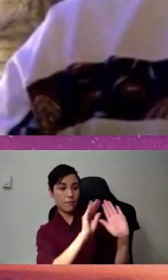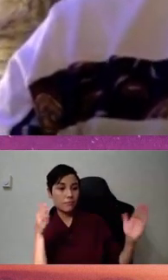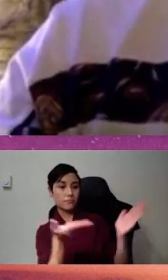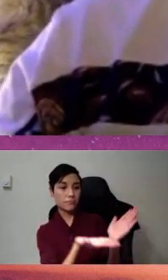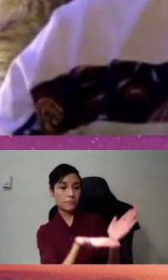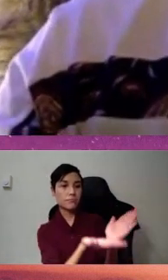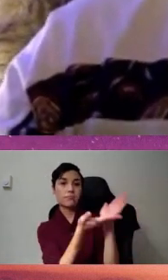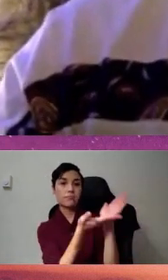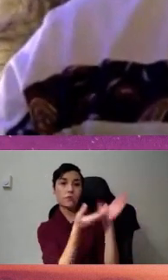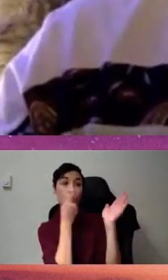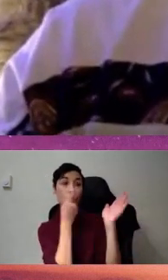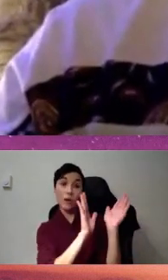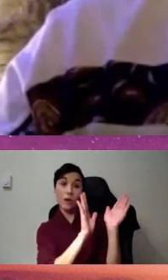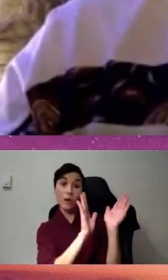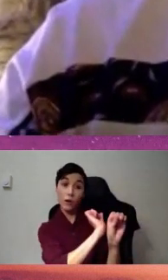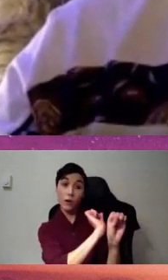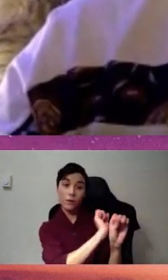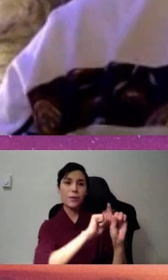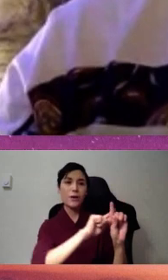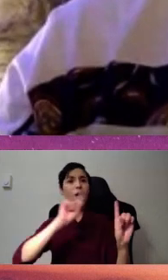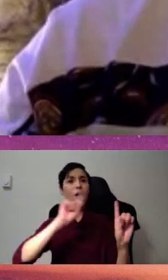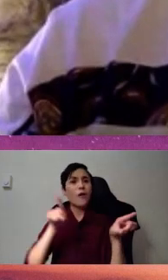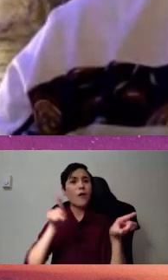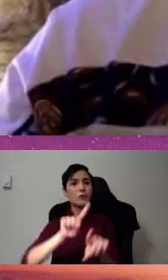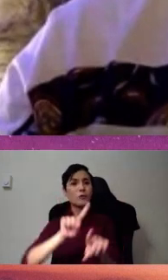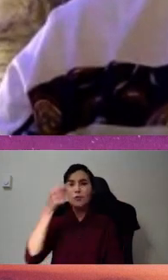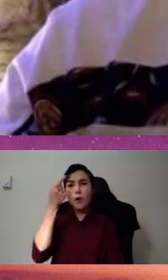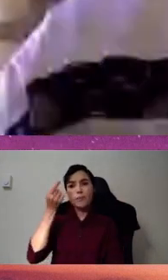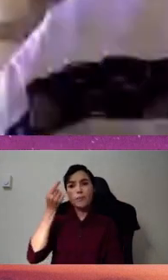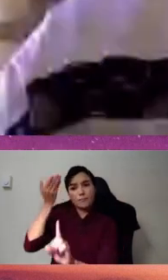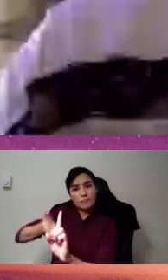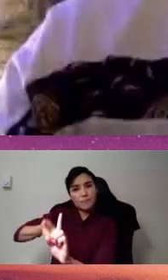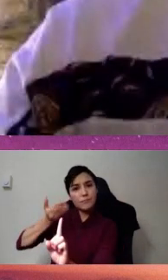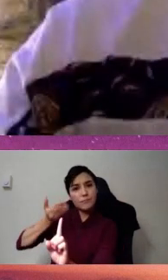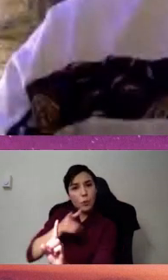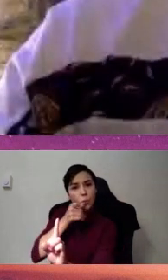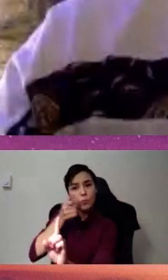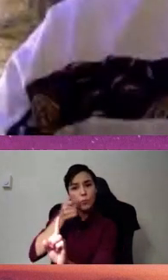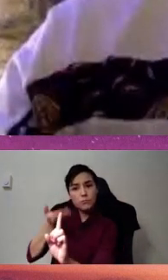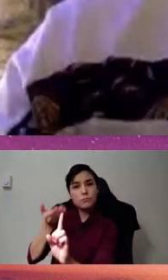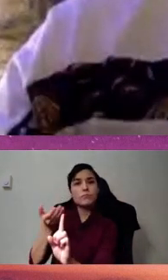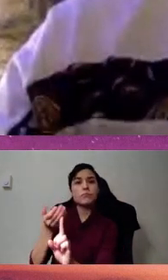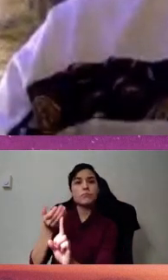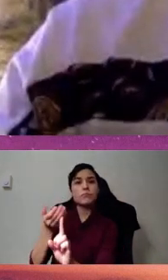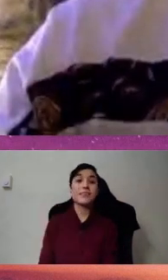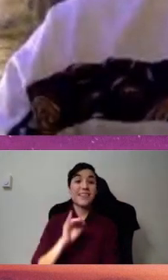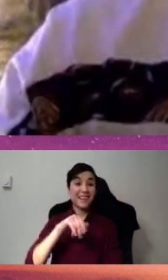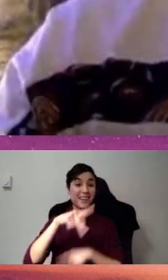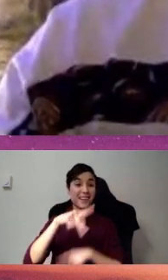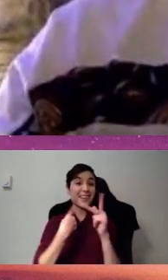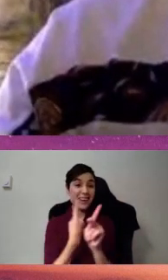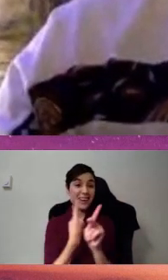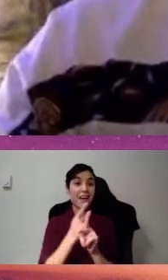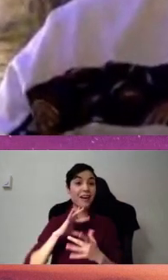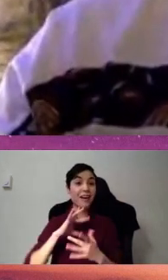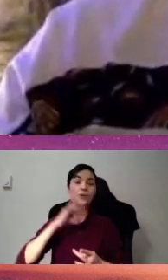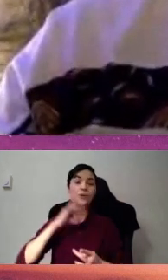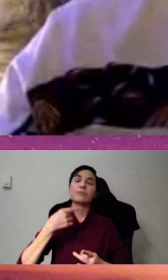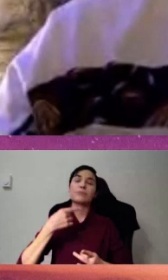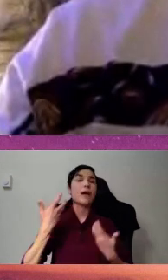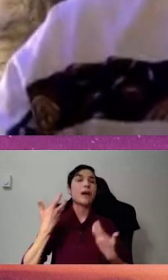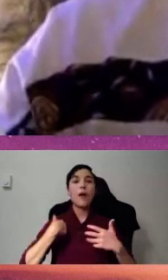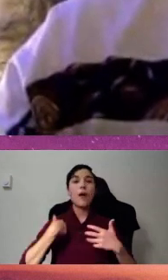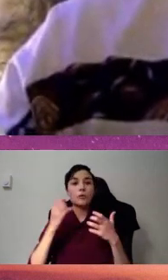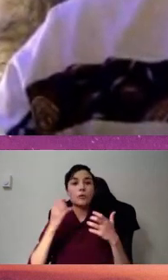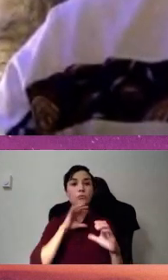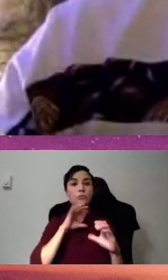for being and for being present. And that's a spirit that I would like to move through, all the work I continue to do in the